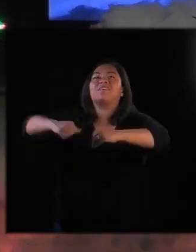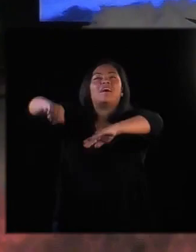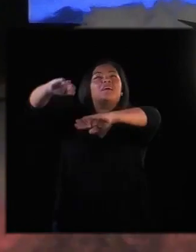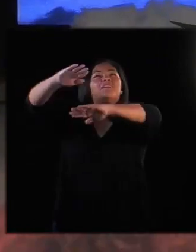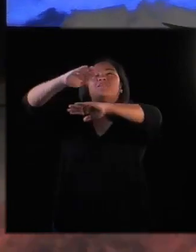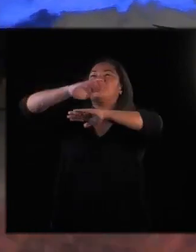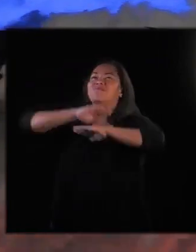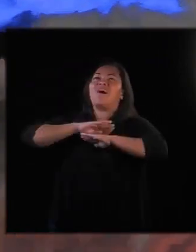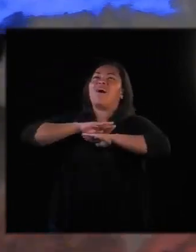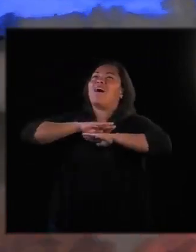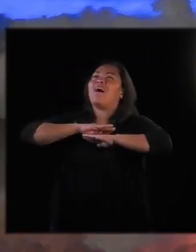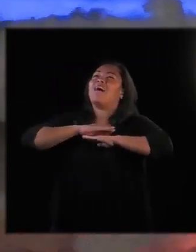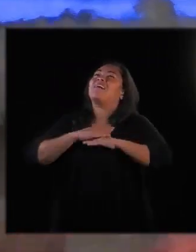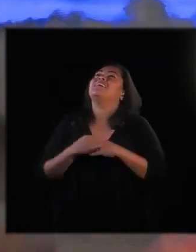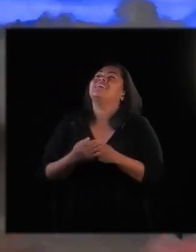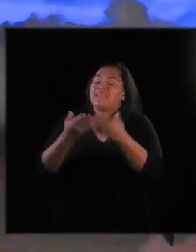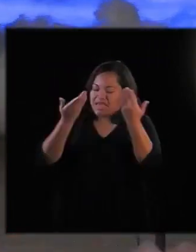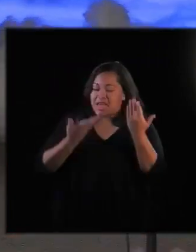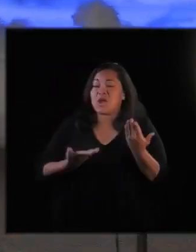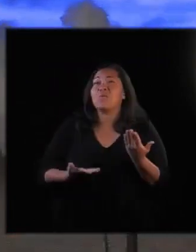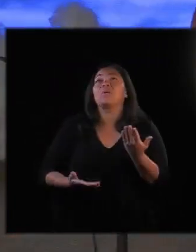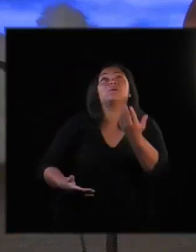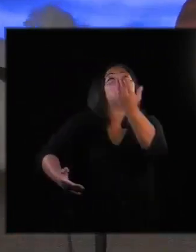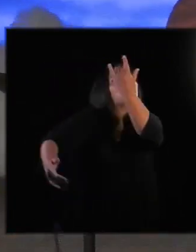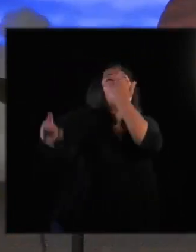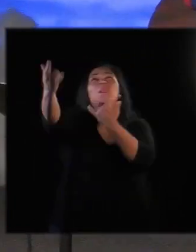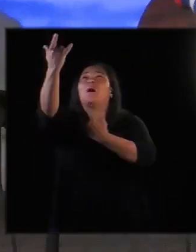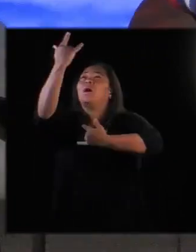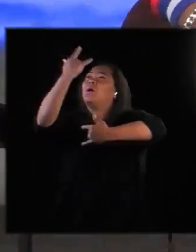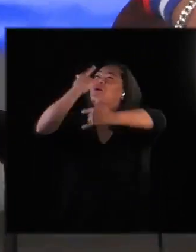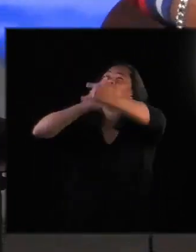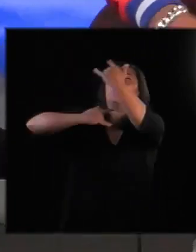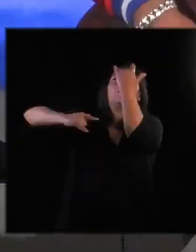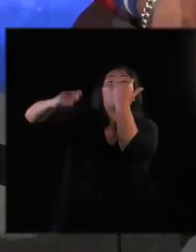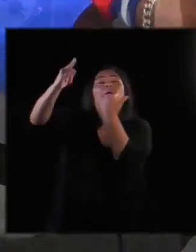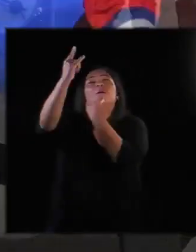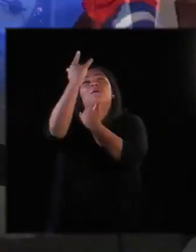now satisfied here in your